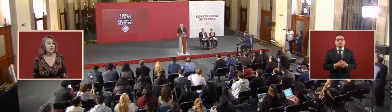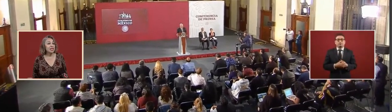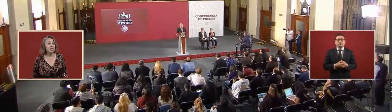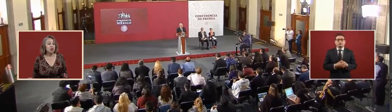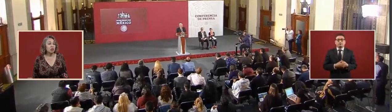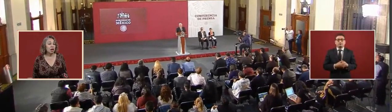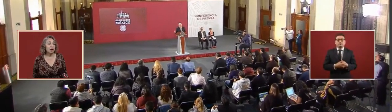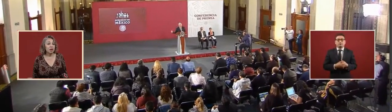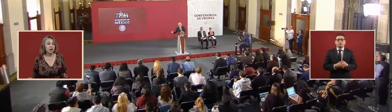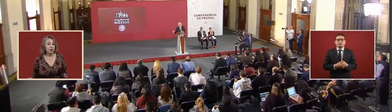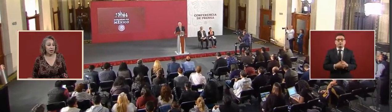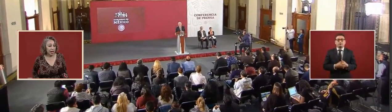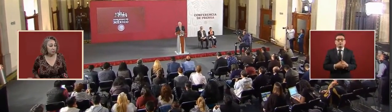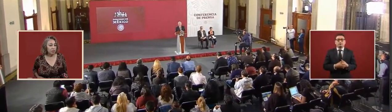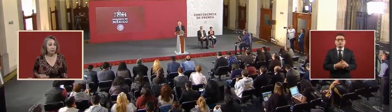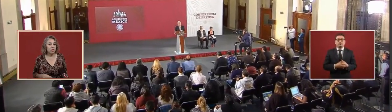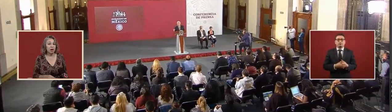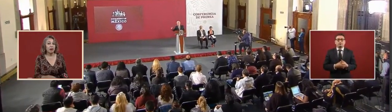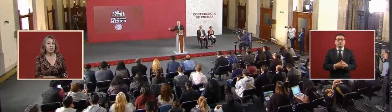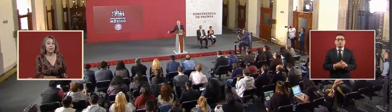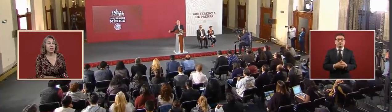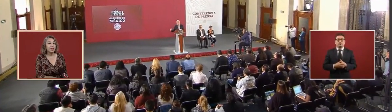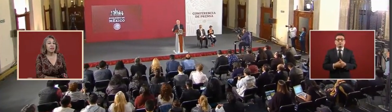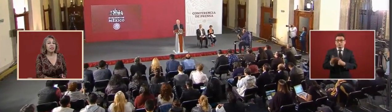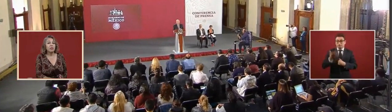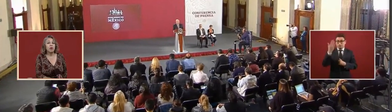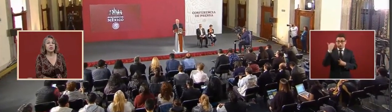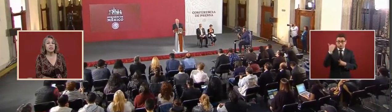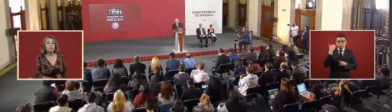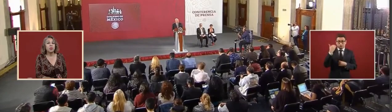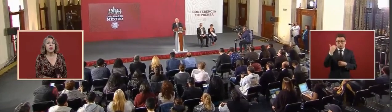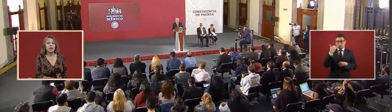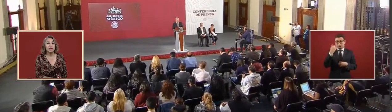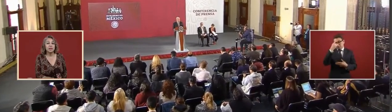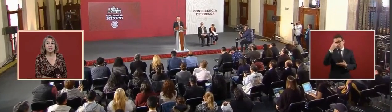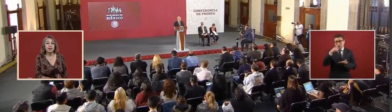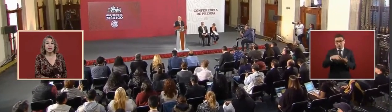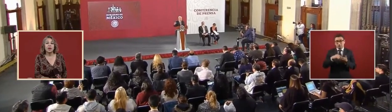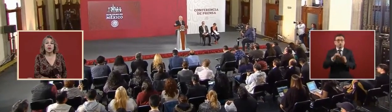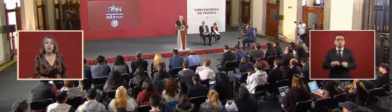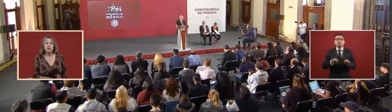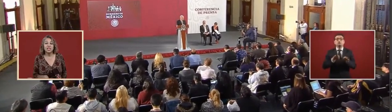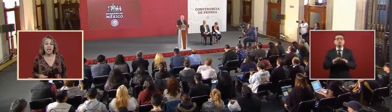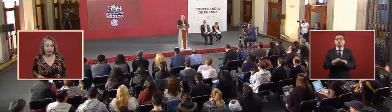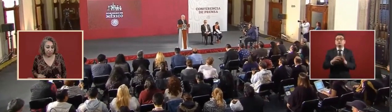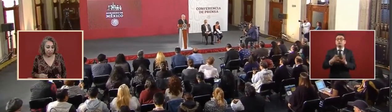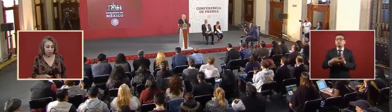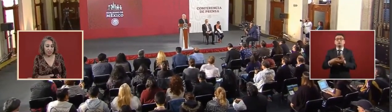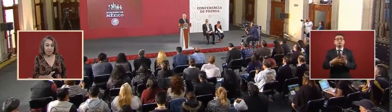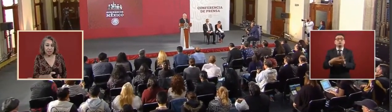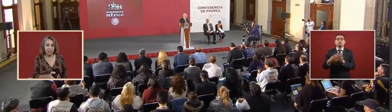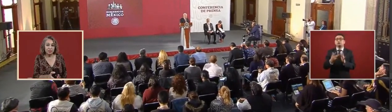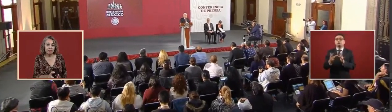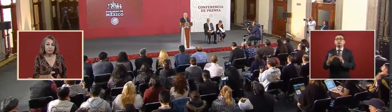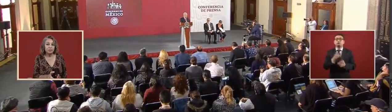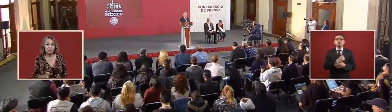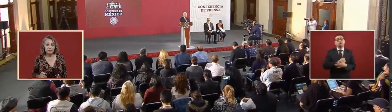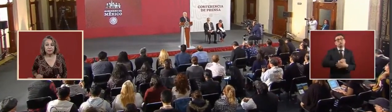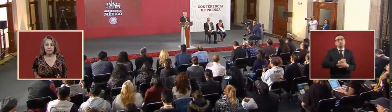And it is no longer like before, that what was important was to have influences.